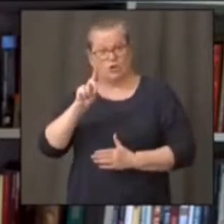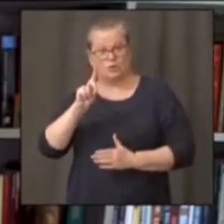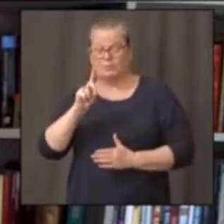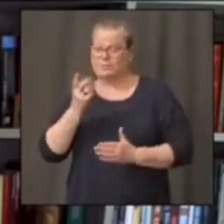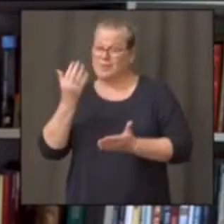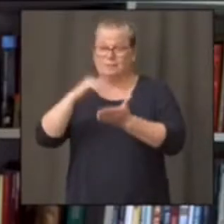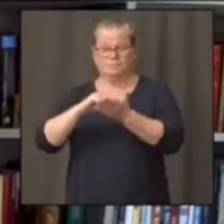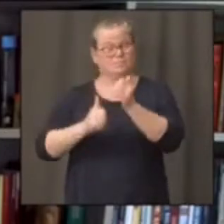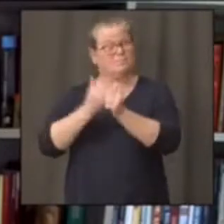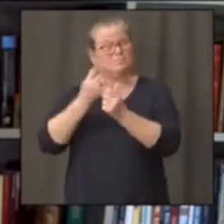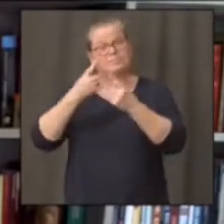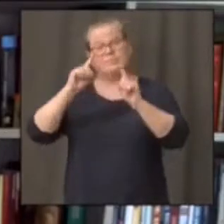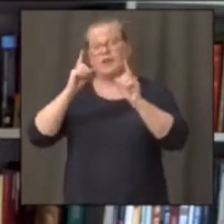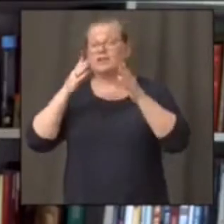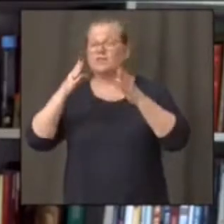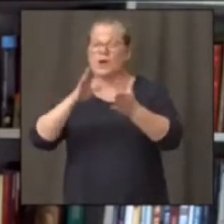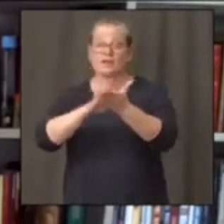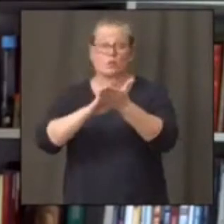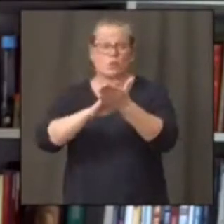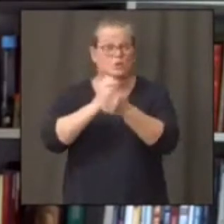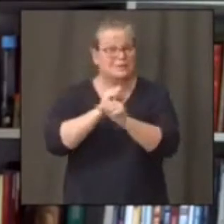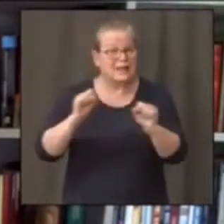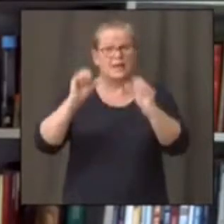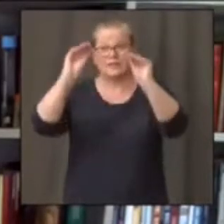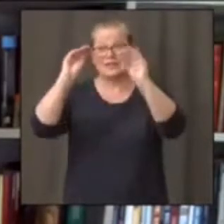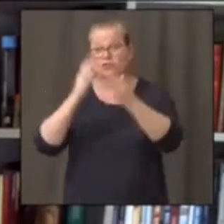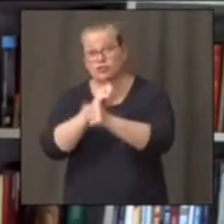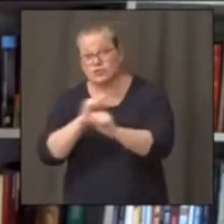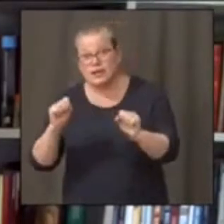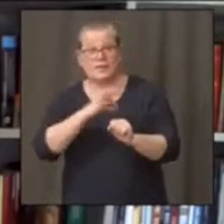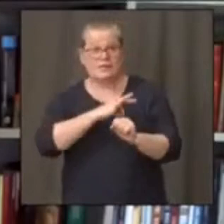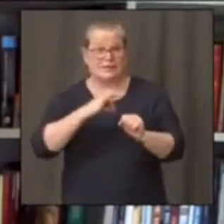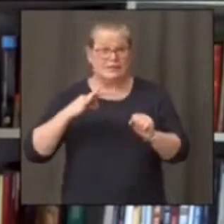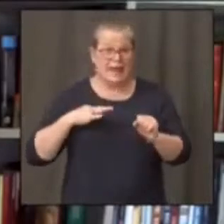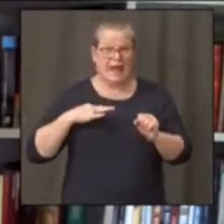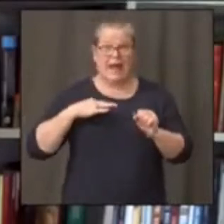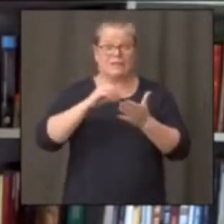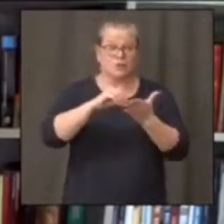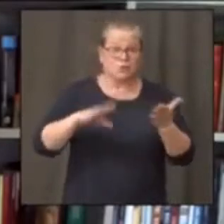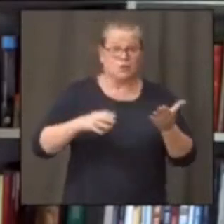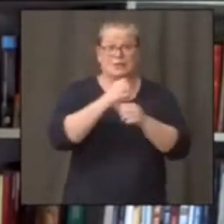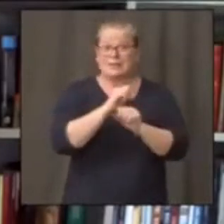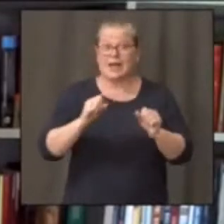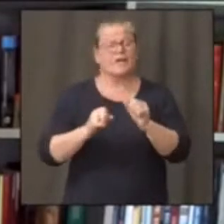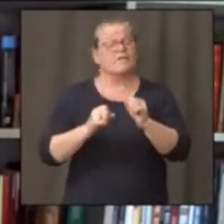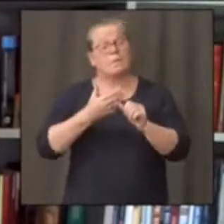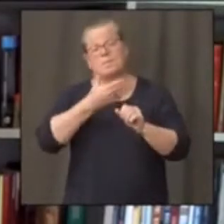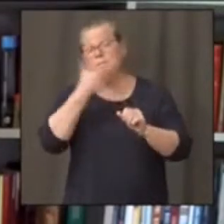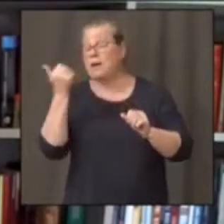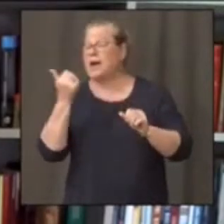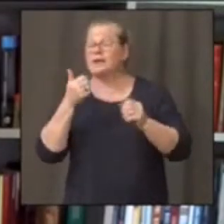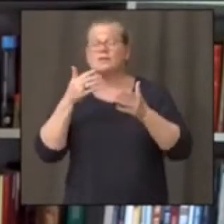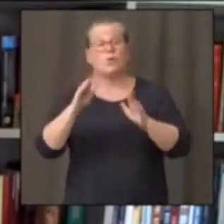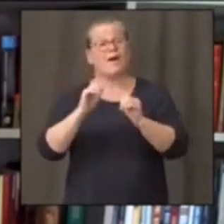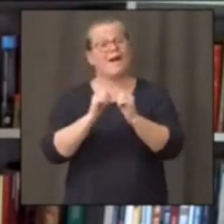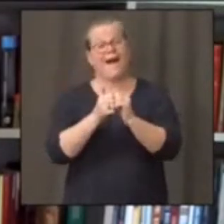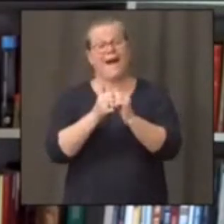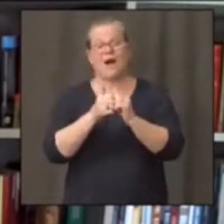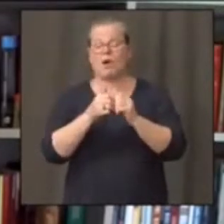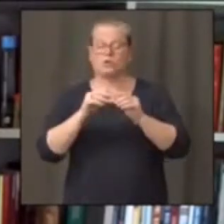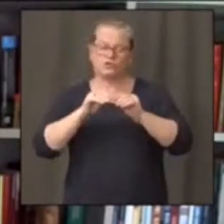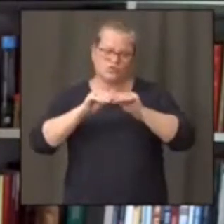schools safe, keep our teachers safe, to keep our staff as well as the students safe, is by controlling transmission in